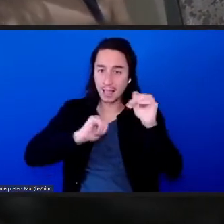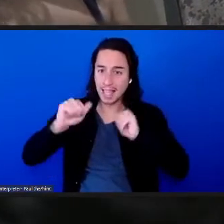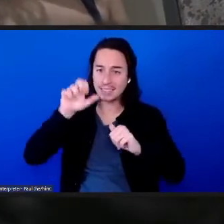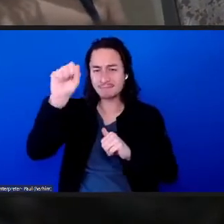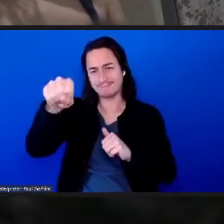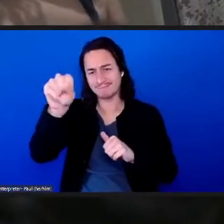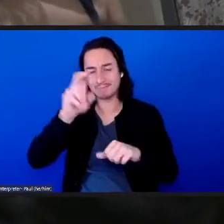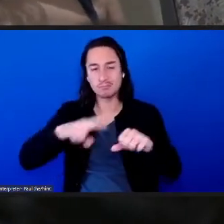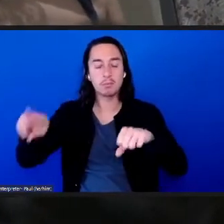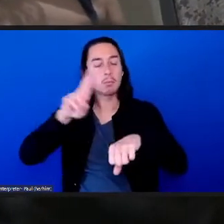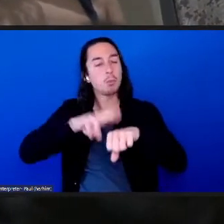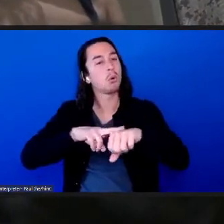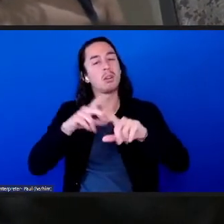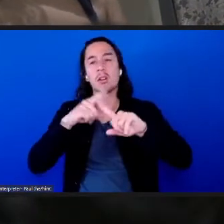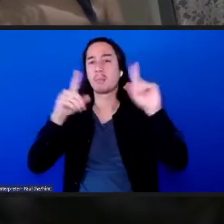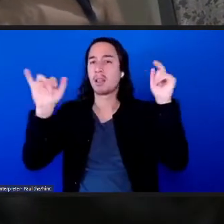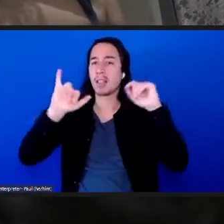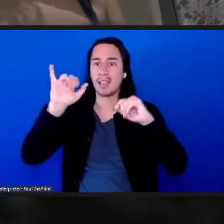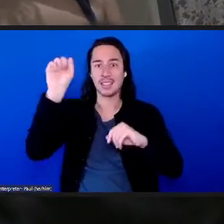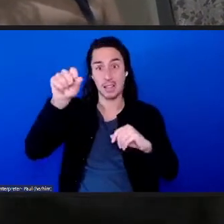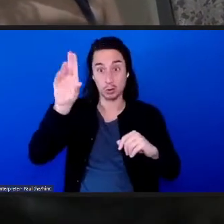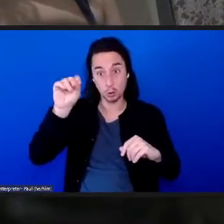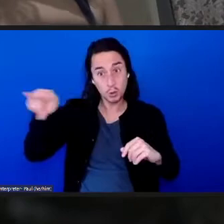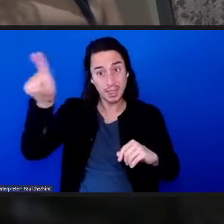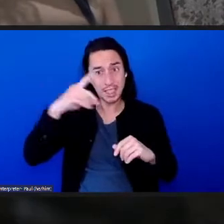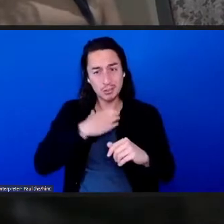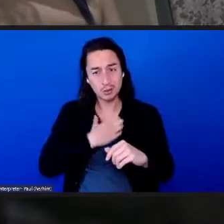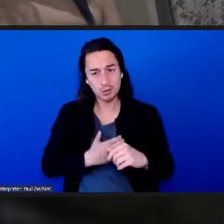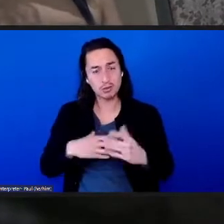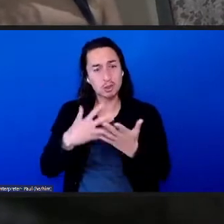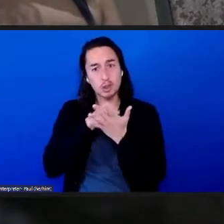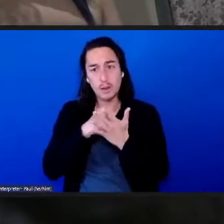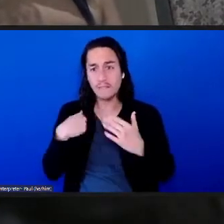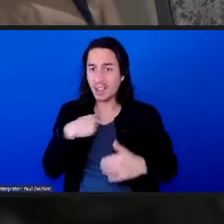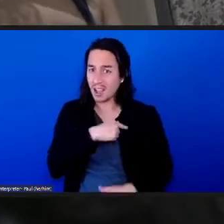but like, yeah, do they deserve us? And so